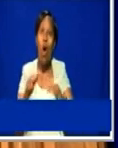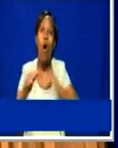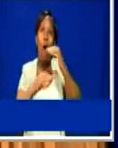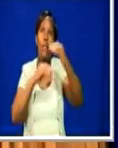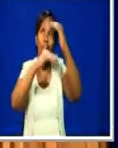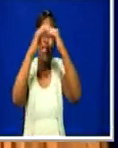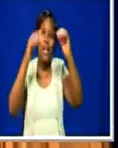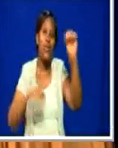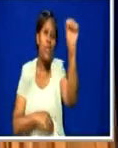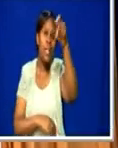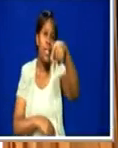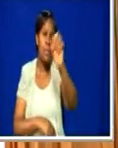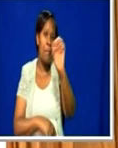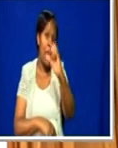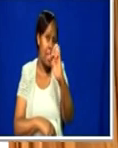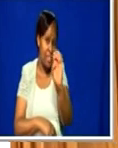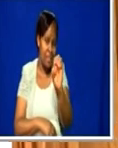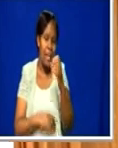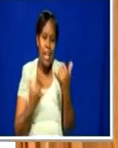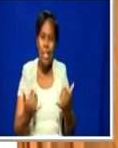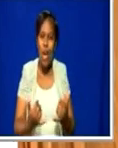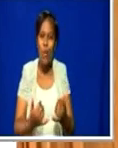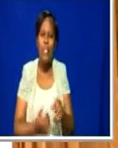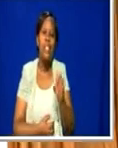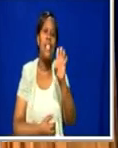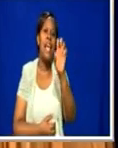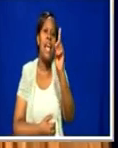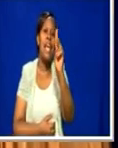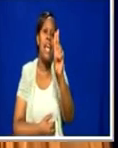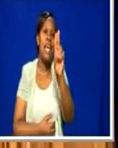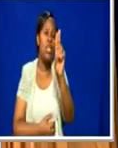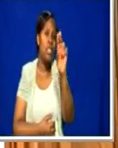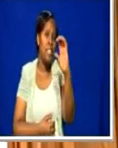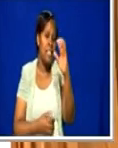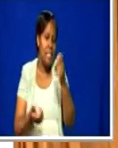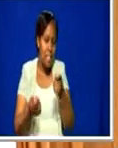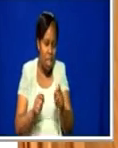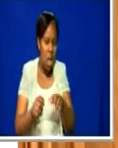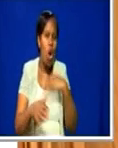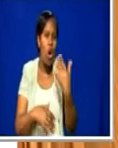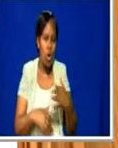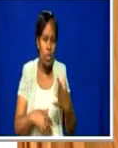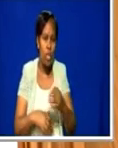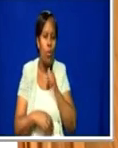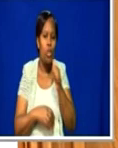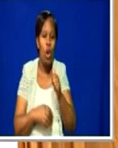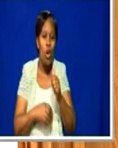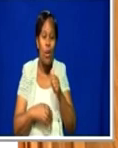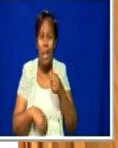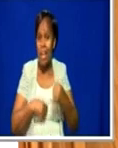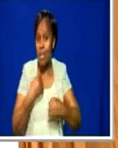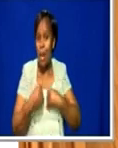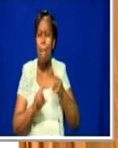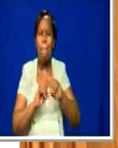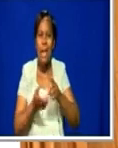to the space. And this, of course, is Edu Channel, where, of course, every other time we don't only excite you, but